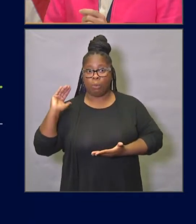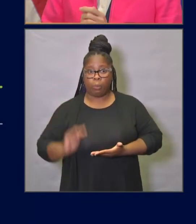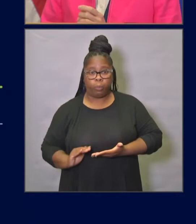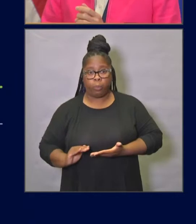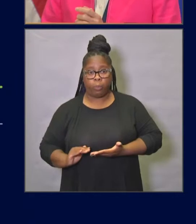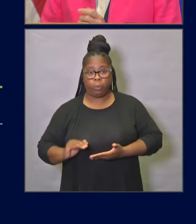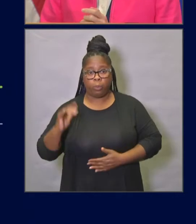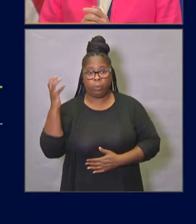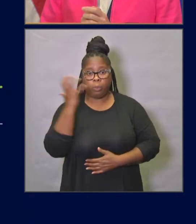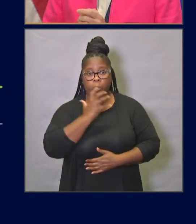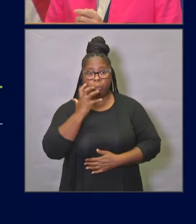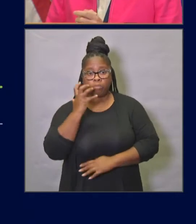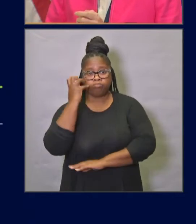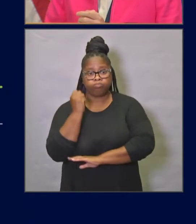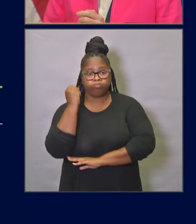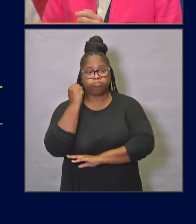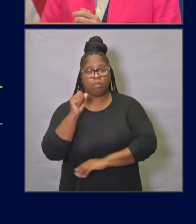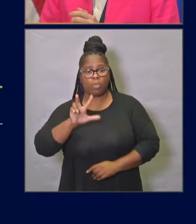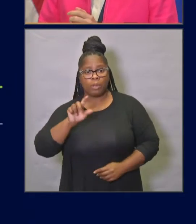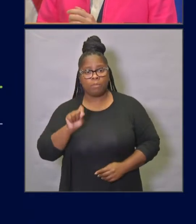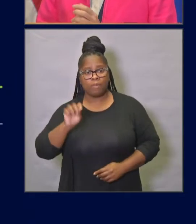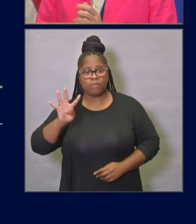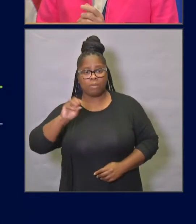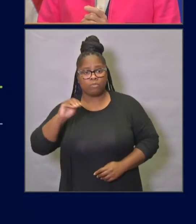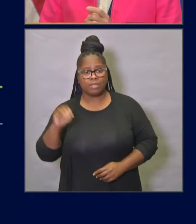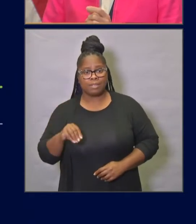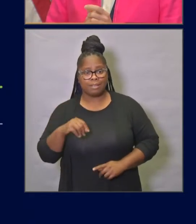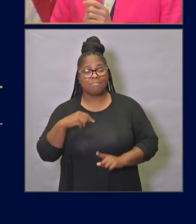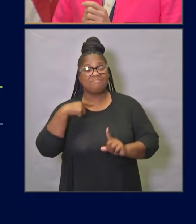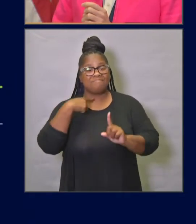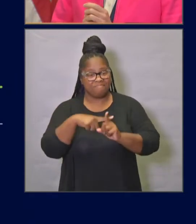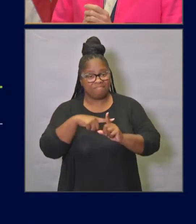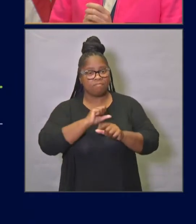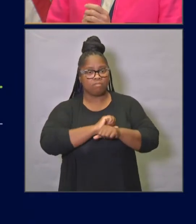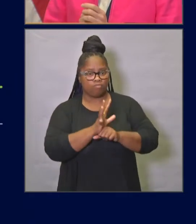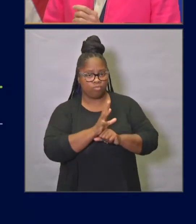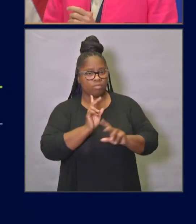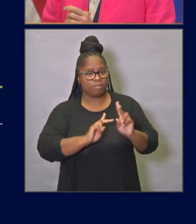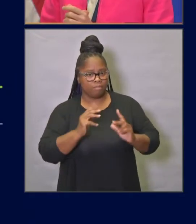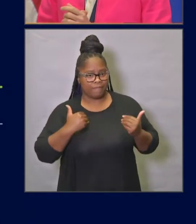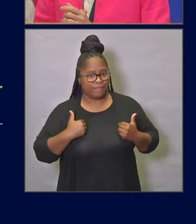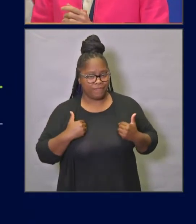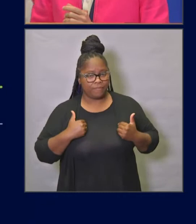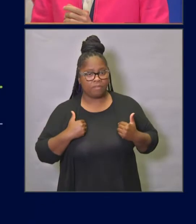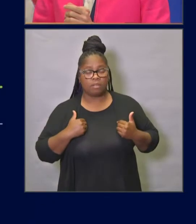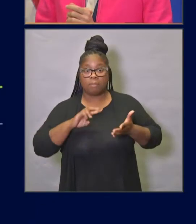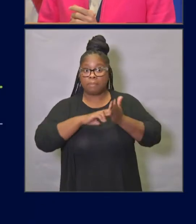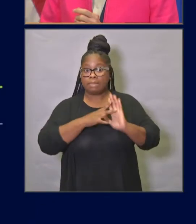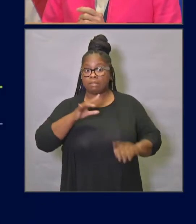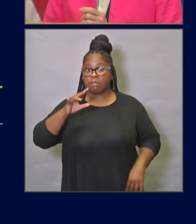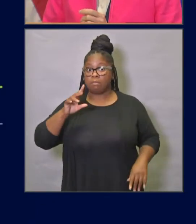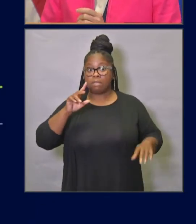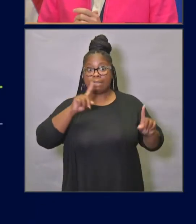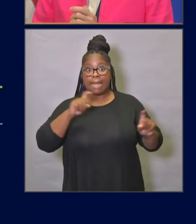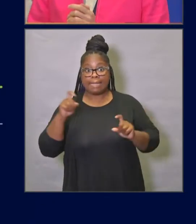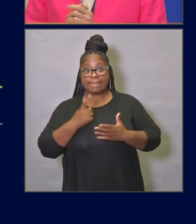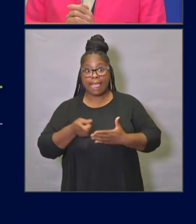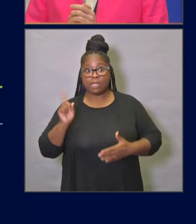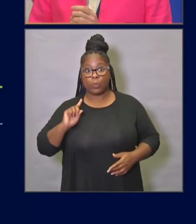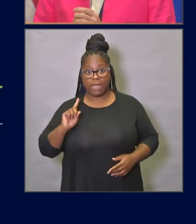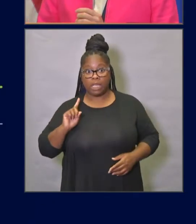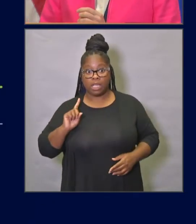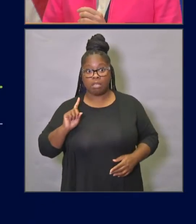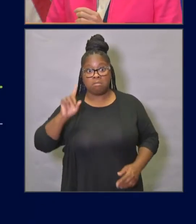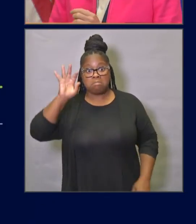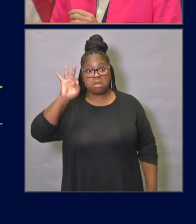date at around 3.4%. This means that almost 97% of the tests that